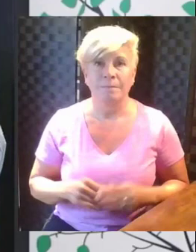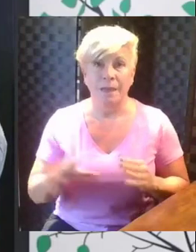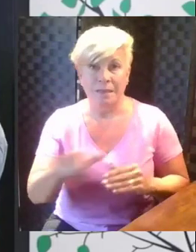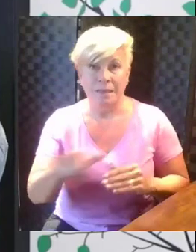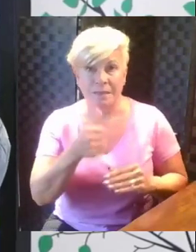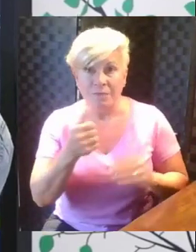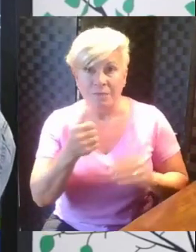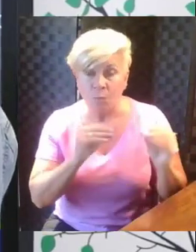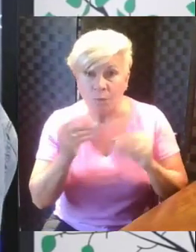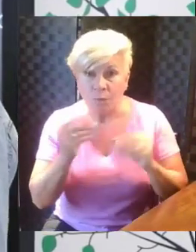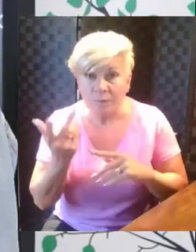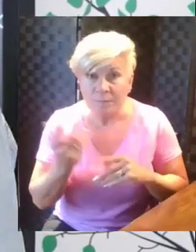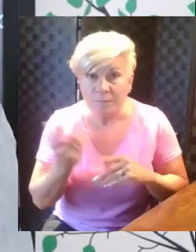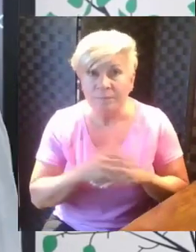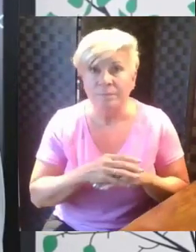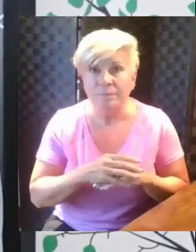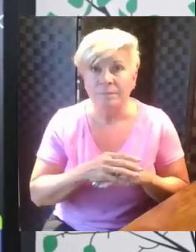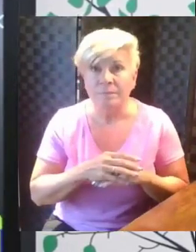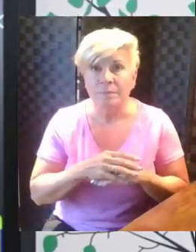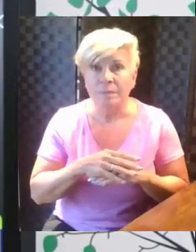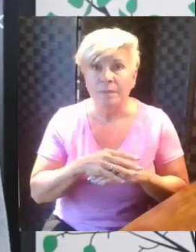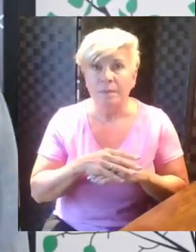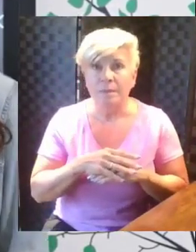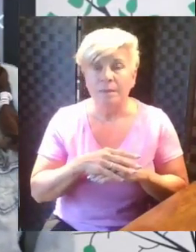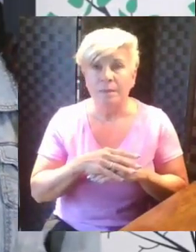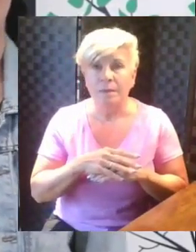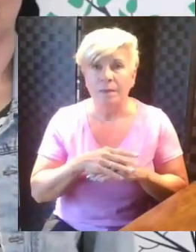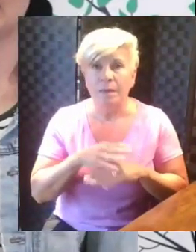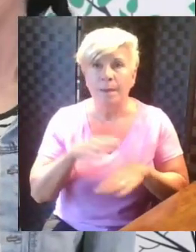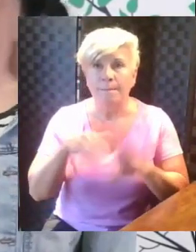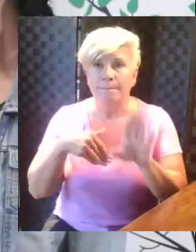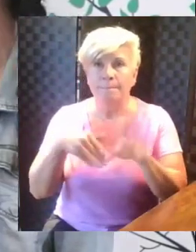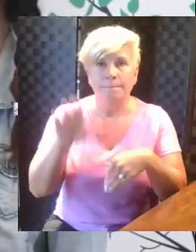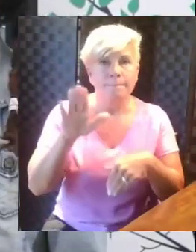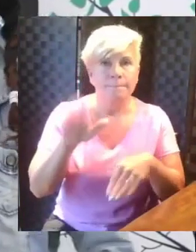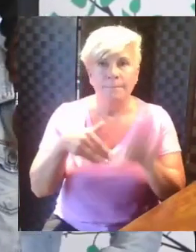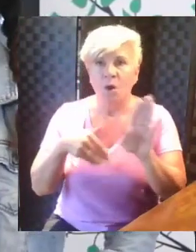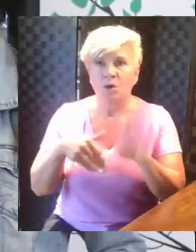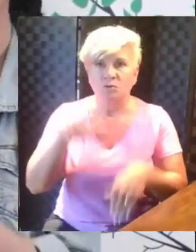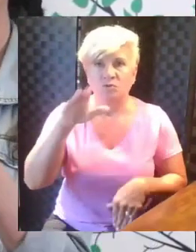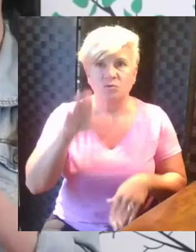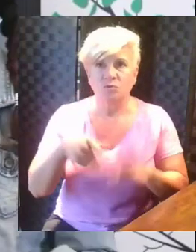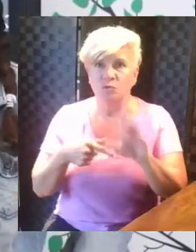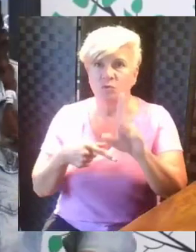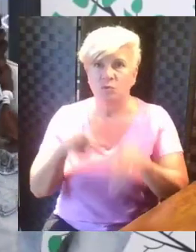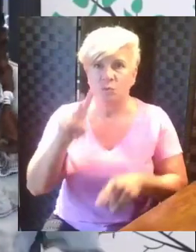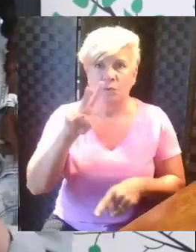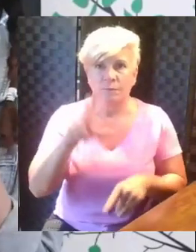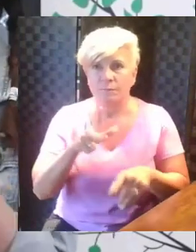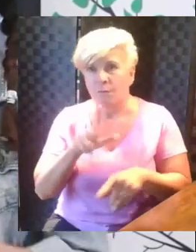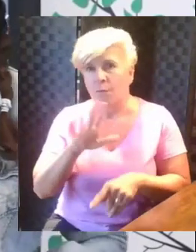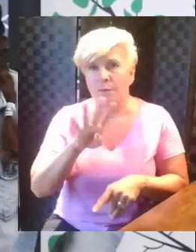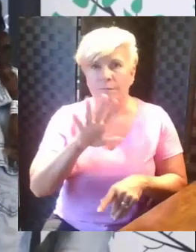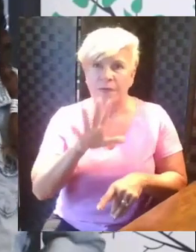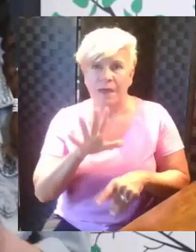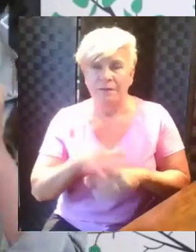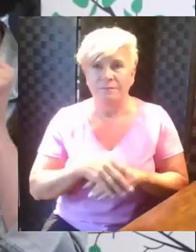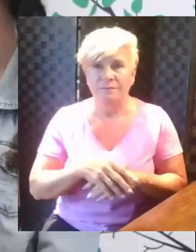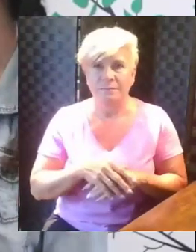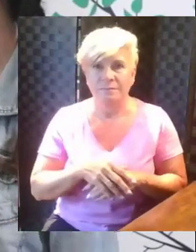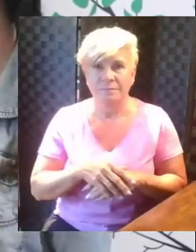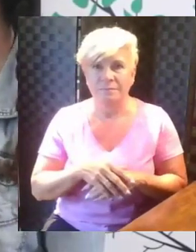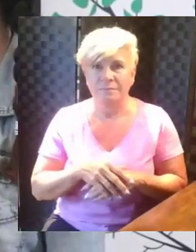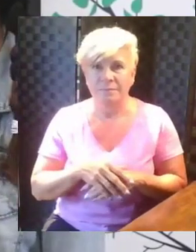another movement on. And it's a march 5 times in place. So you just 1, 2, 3, 4,